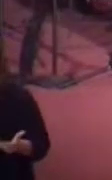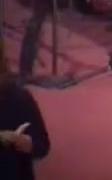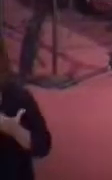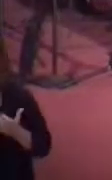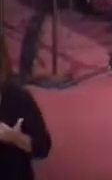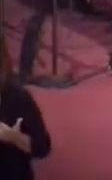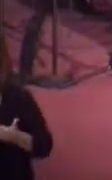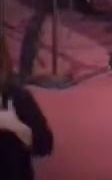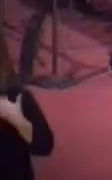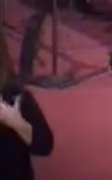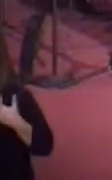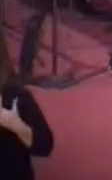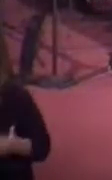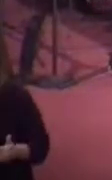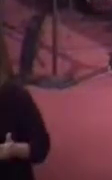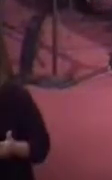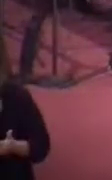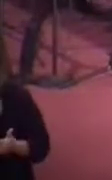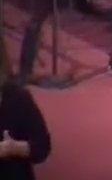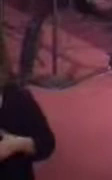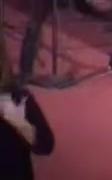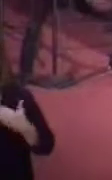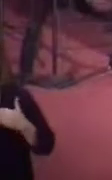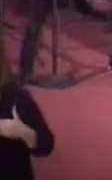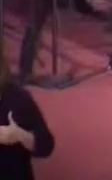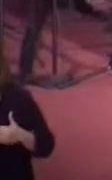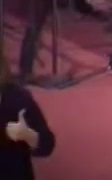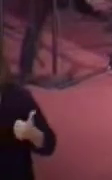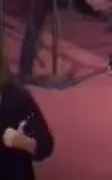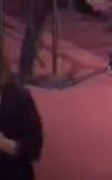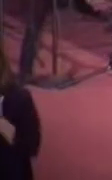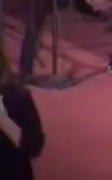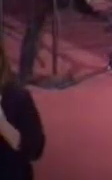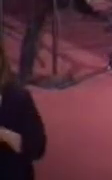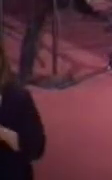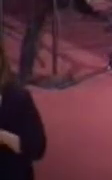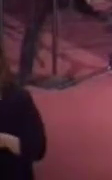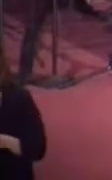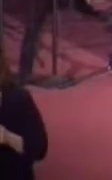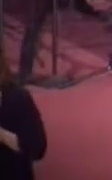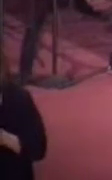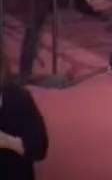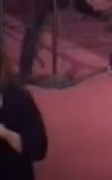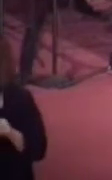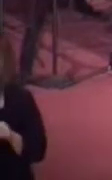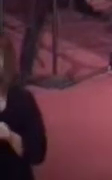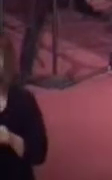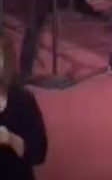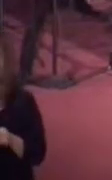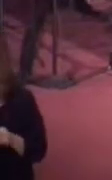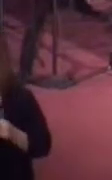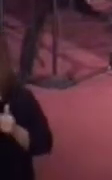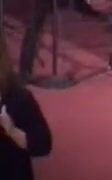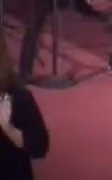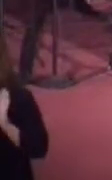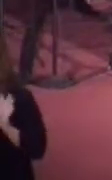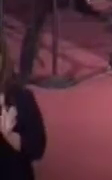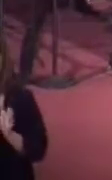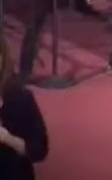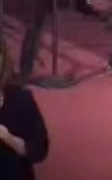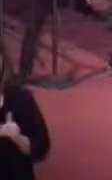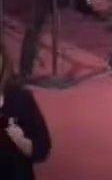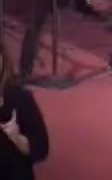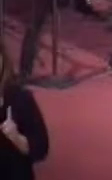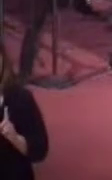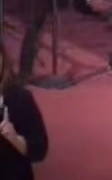attitude of joy, and this can be one of the most challenging things in Scripture. And I cannot think of a better example than